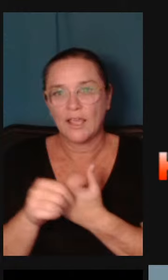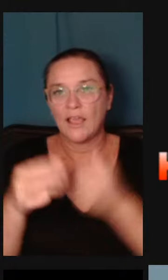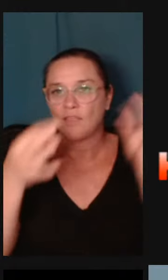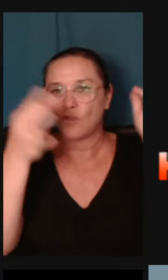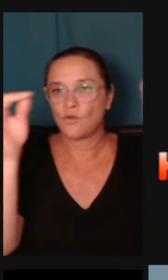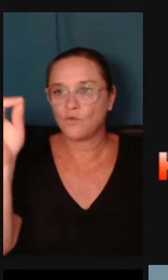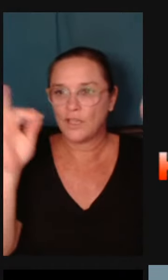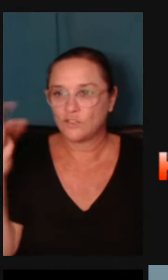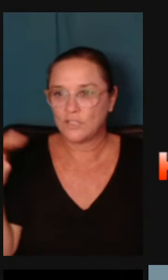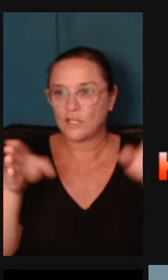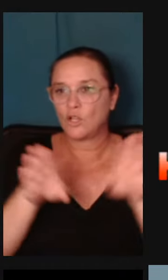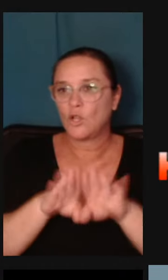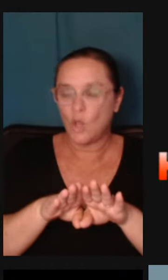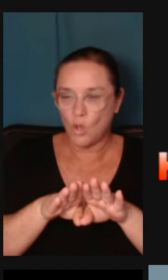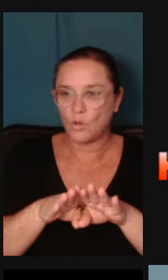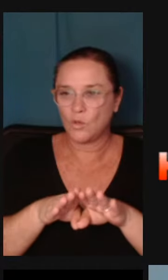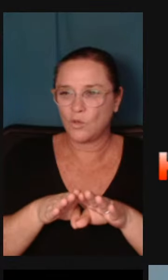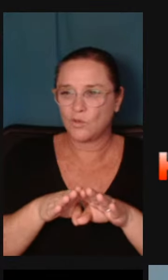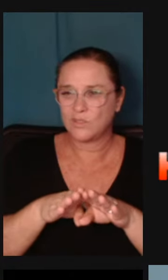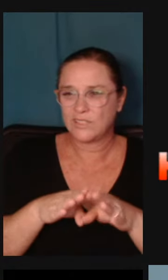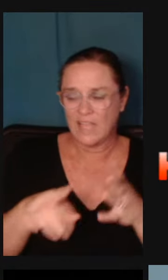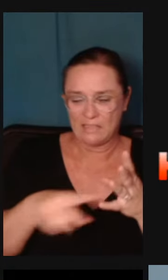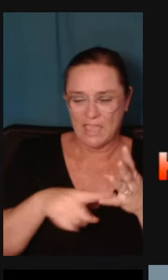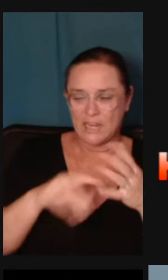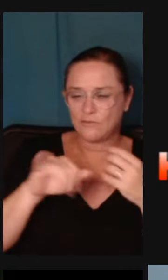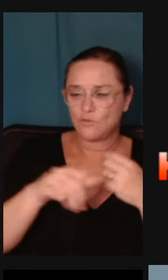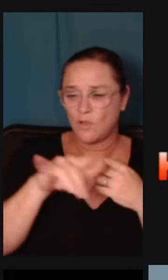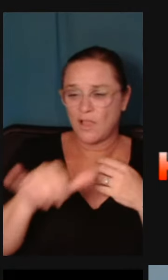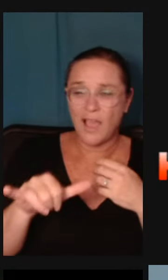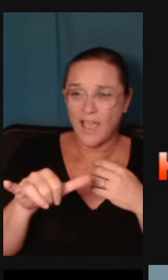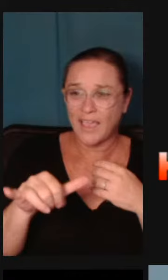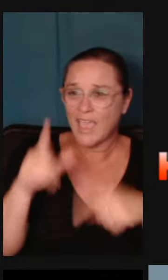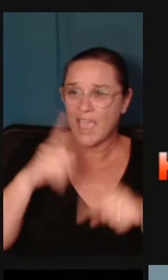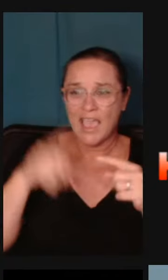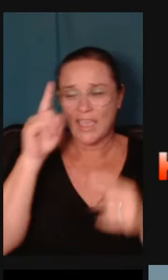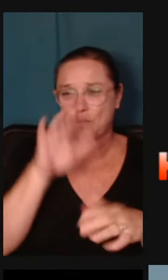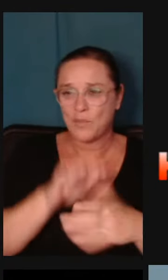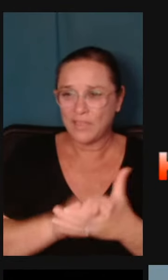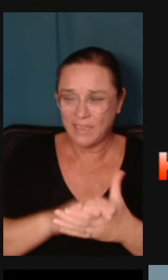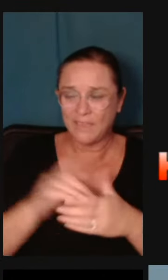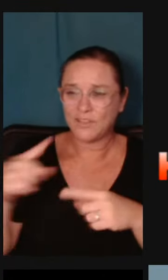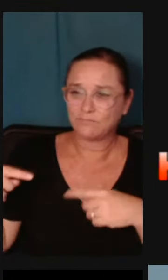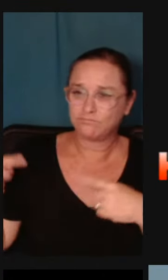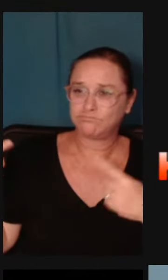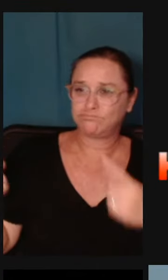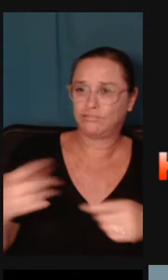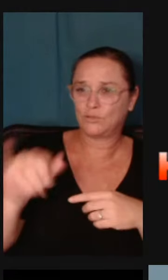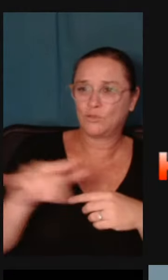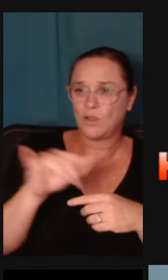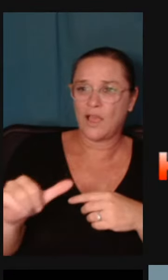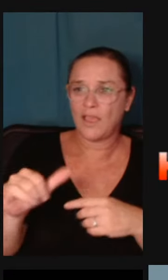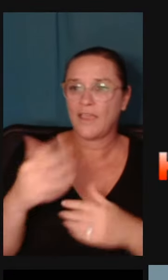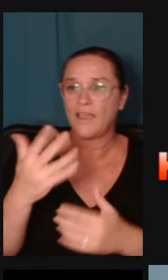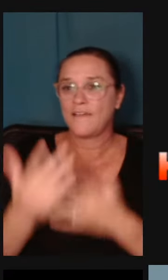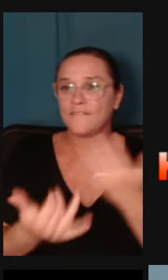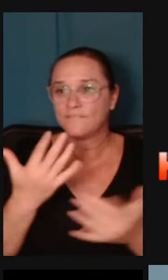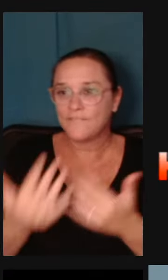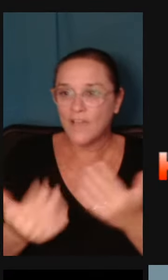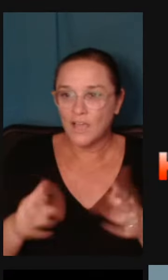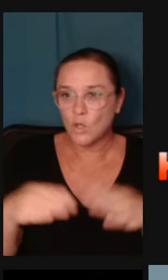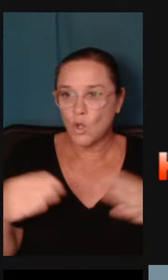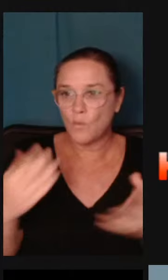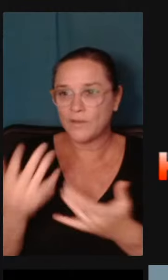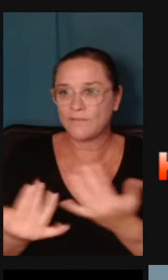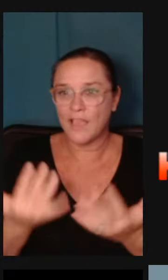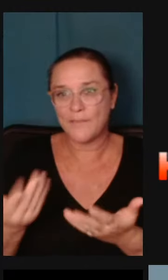to vehicles in late July. I cannot believe that this has been going on since July. Campfires and open flame cooking fires are